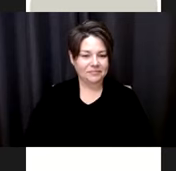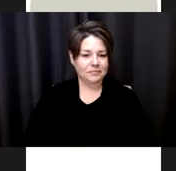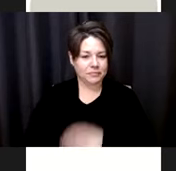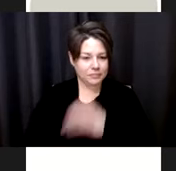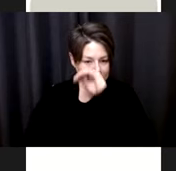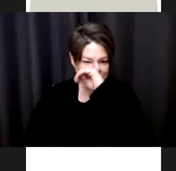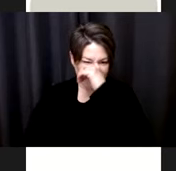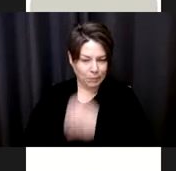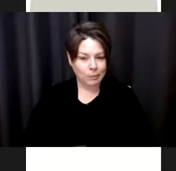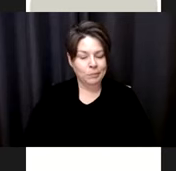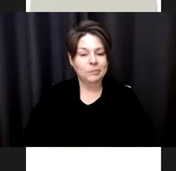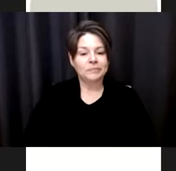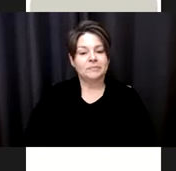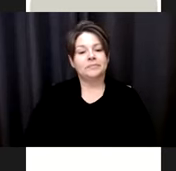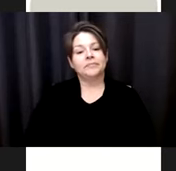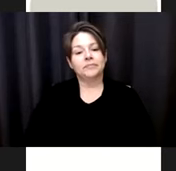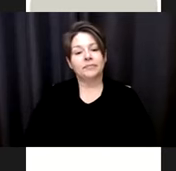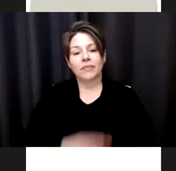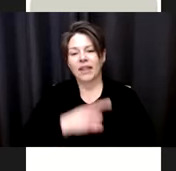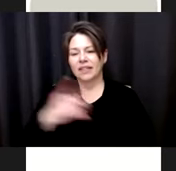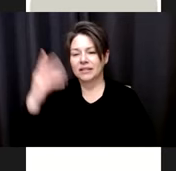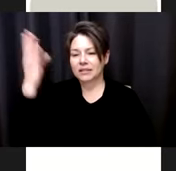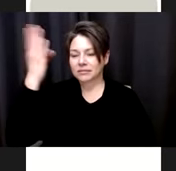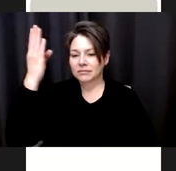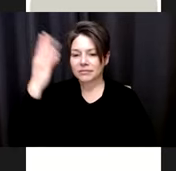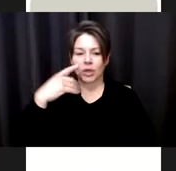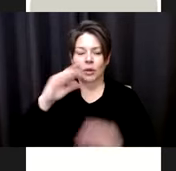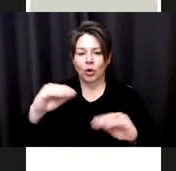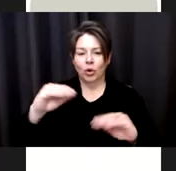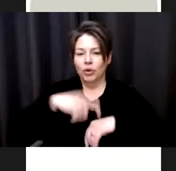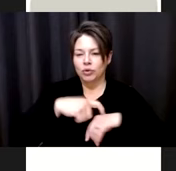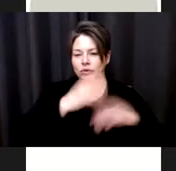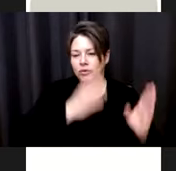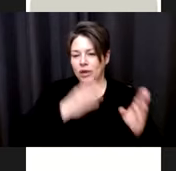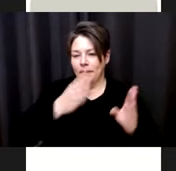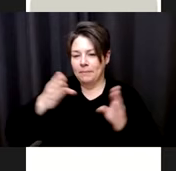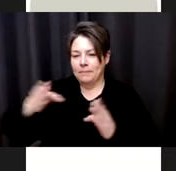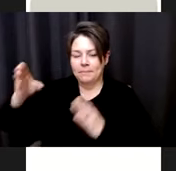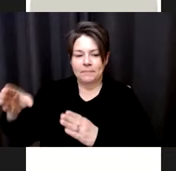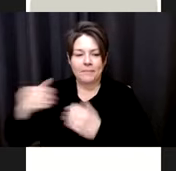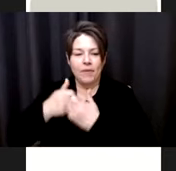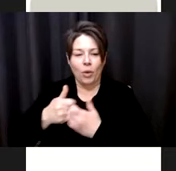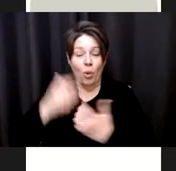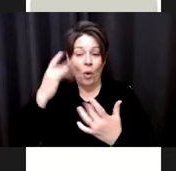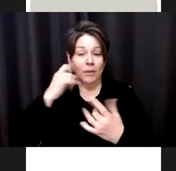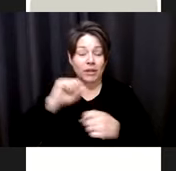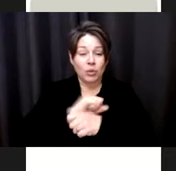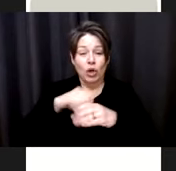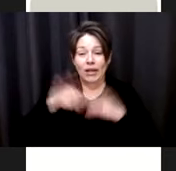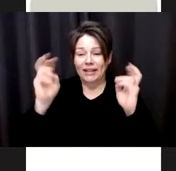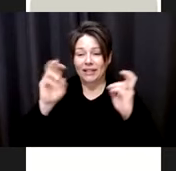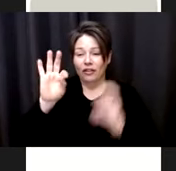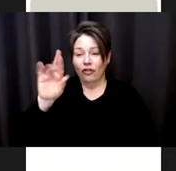I decided to put this presentation together chronologically because the work in the Fragile Bee